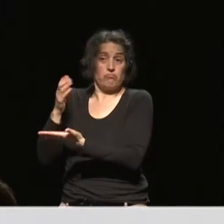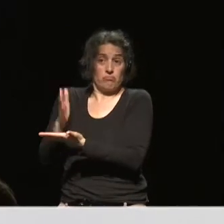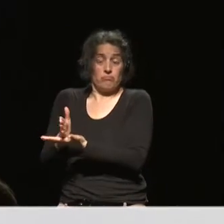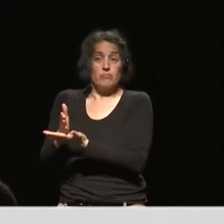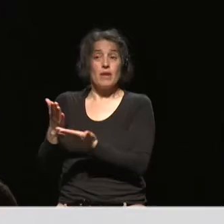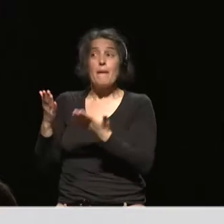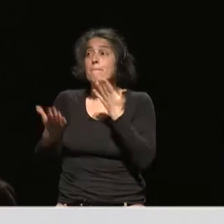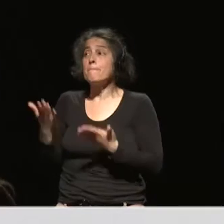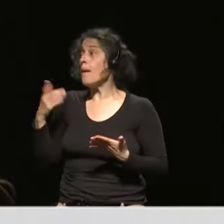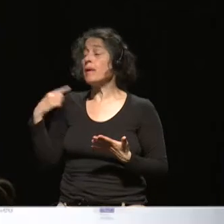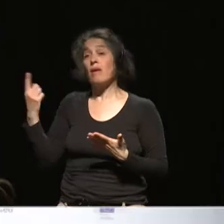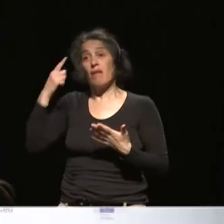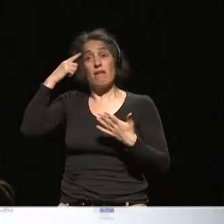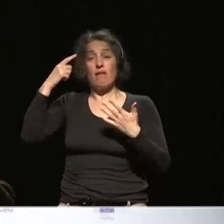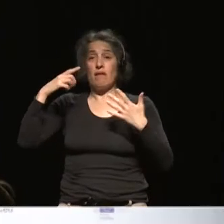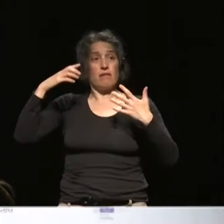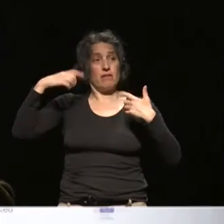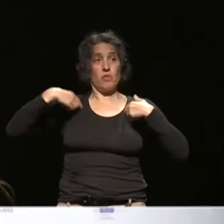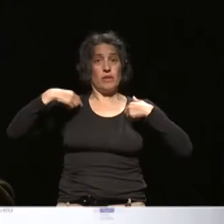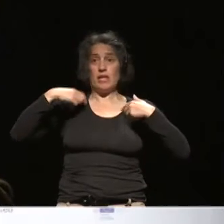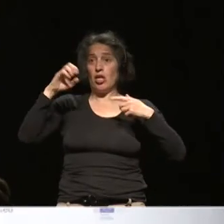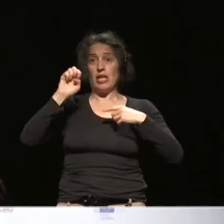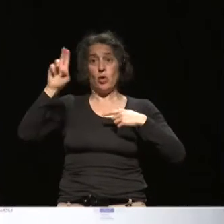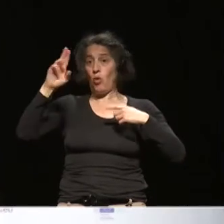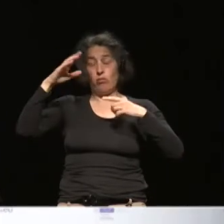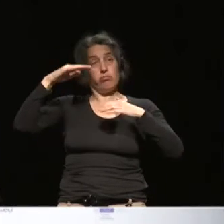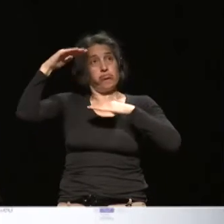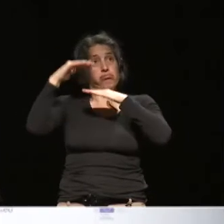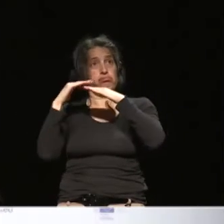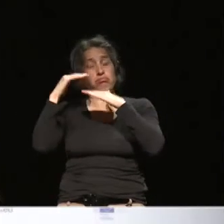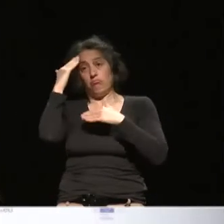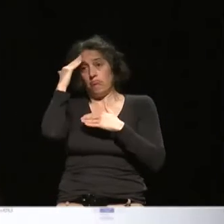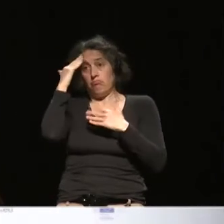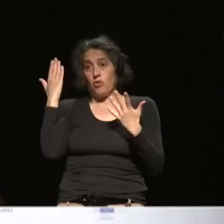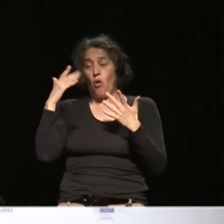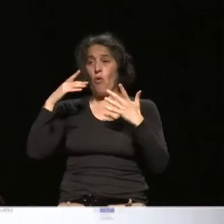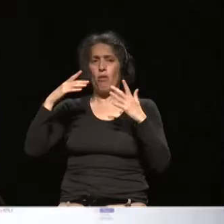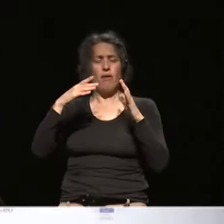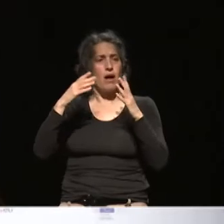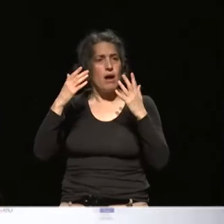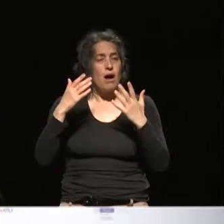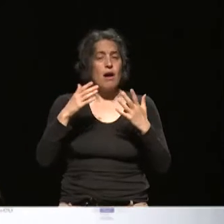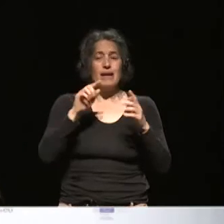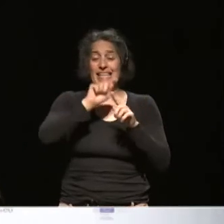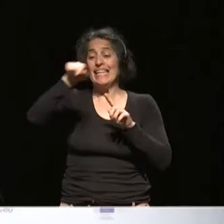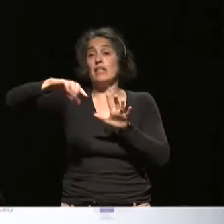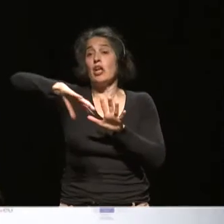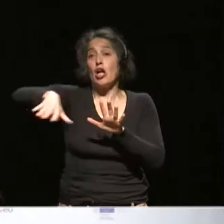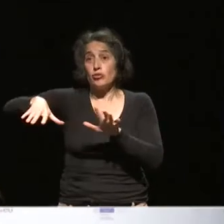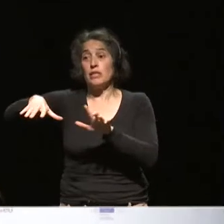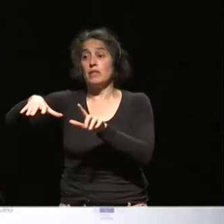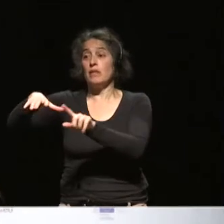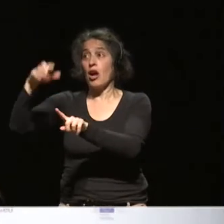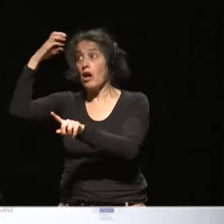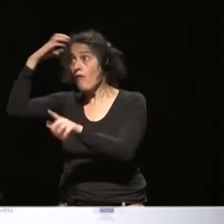conscious of how much it means, and I really think that we have to insist also in the DEVE committee on